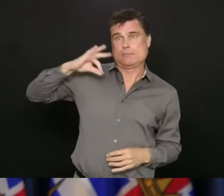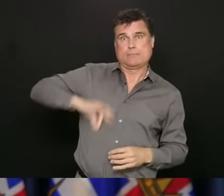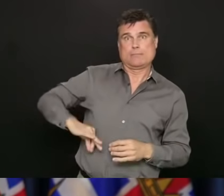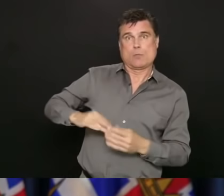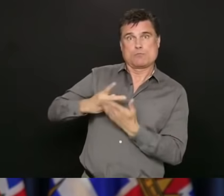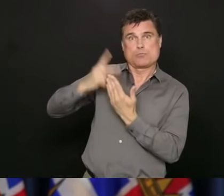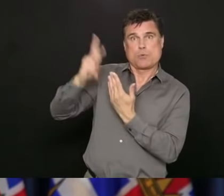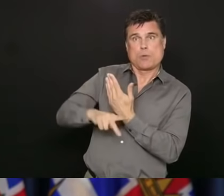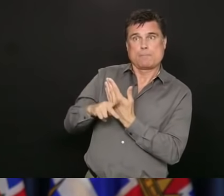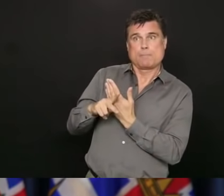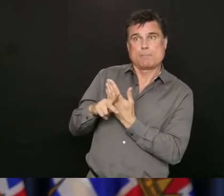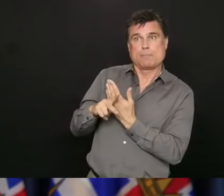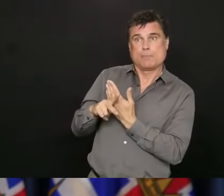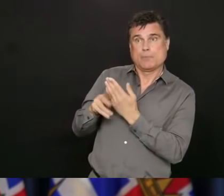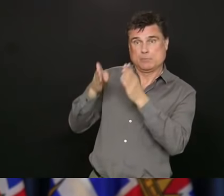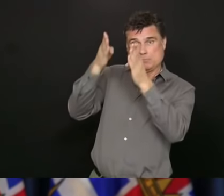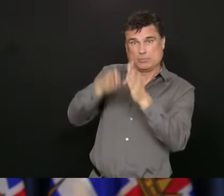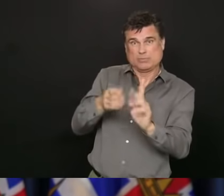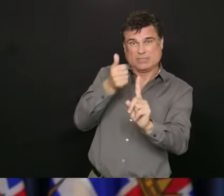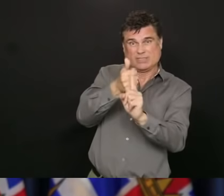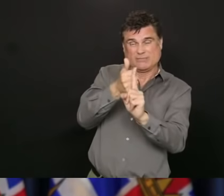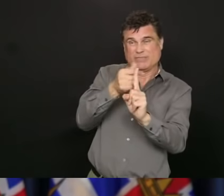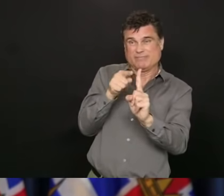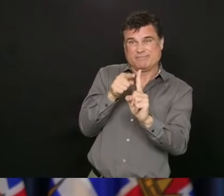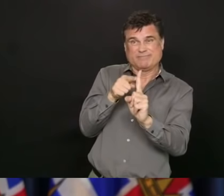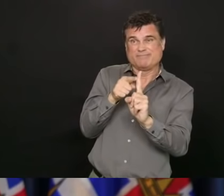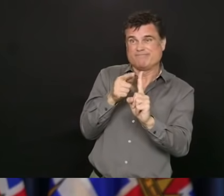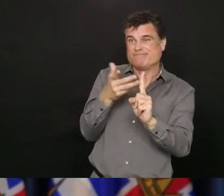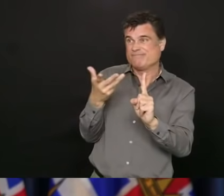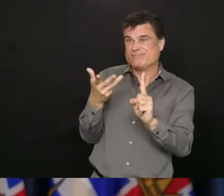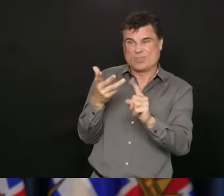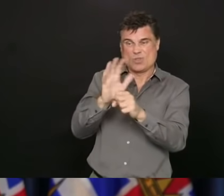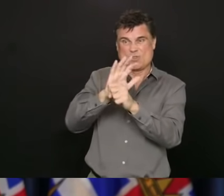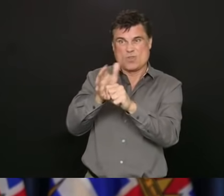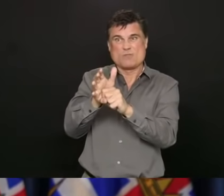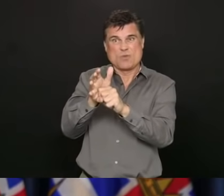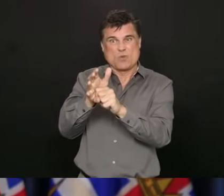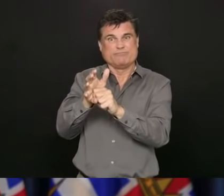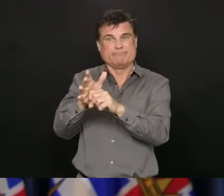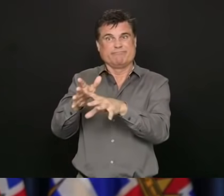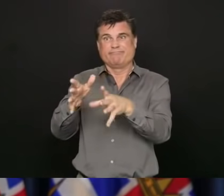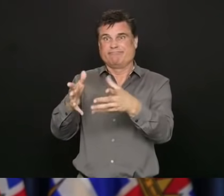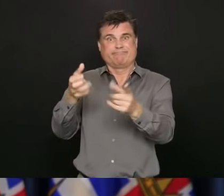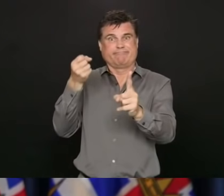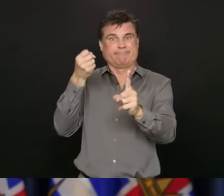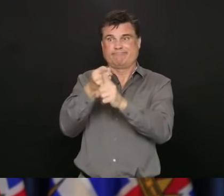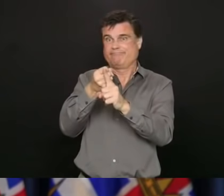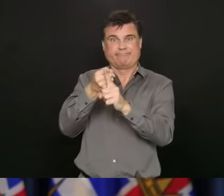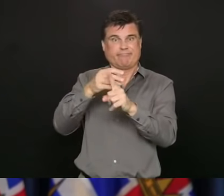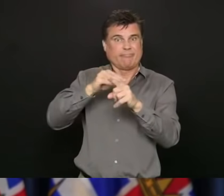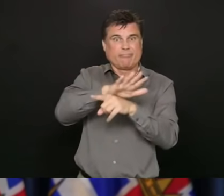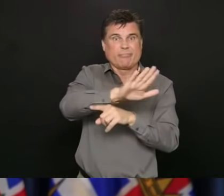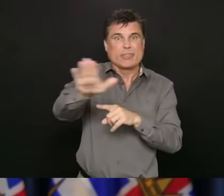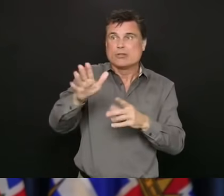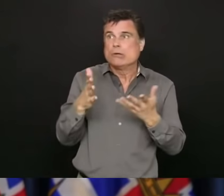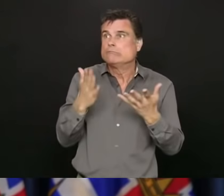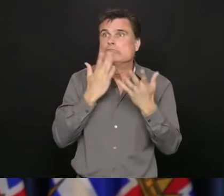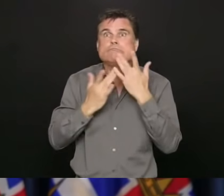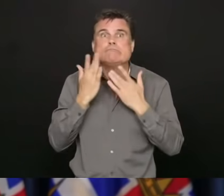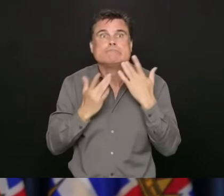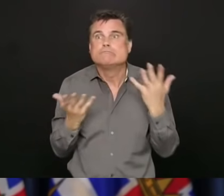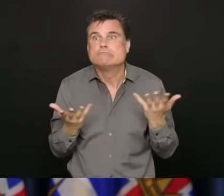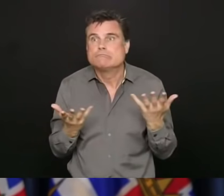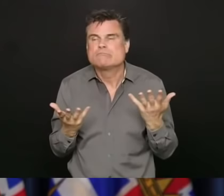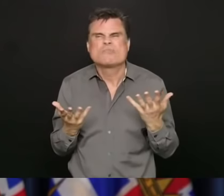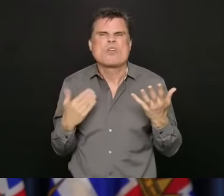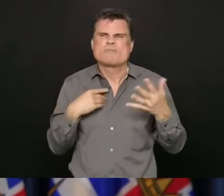on Friday. There's the CERB that's in place. There's a whole host of programs for the pandemic period. So I believe that